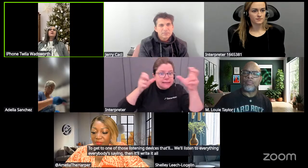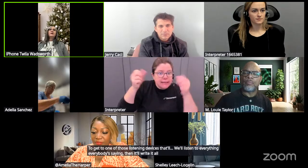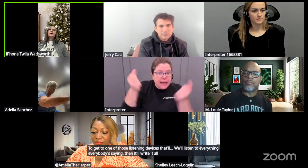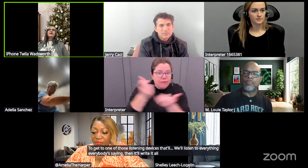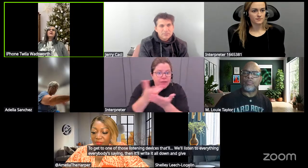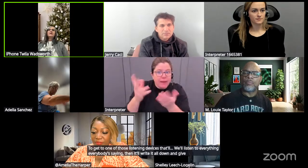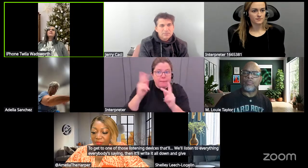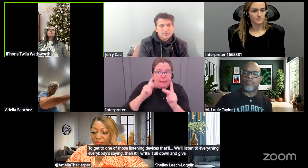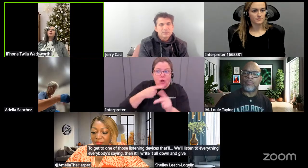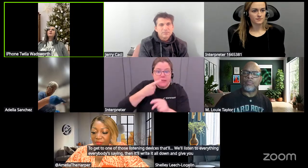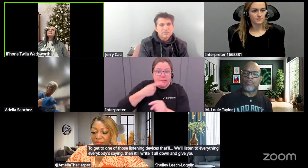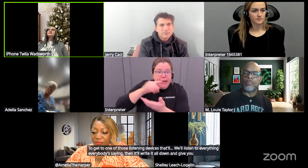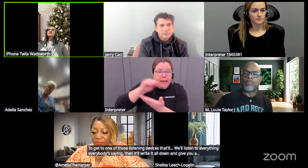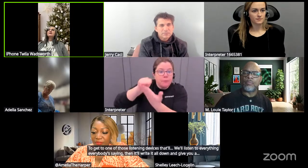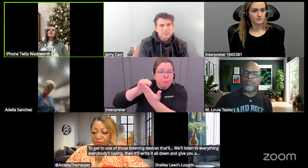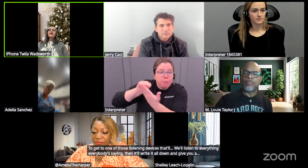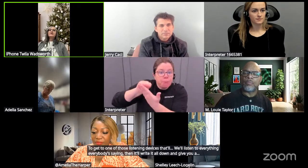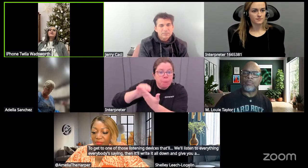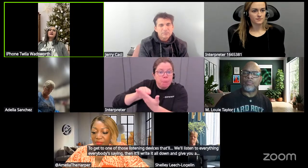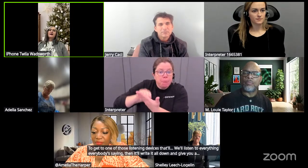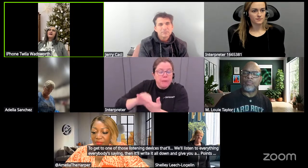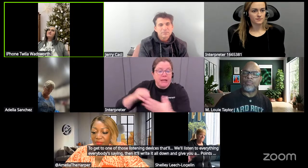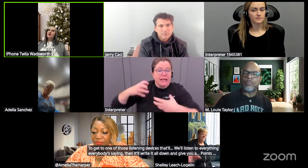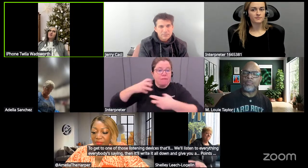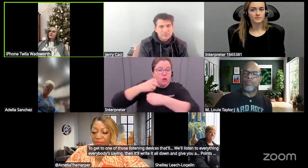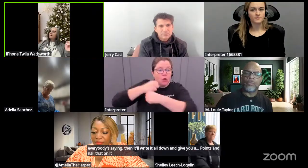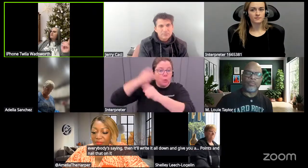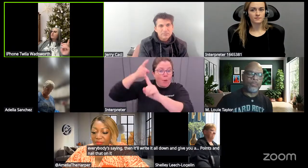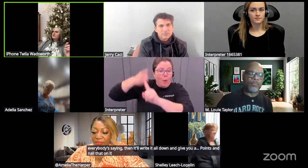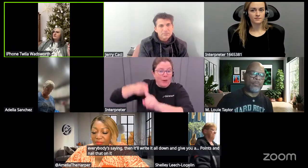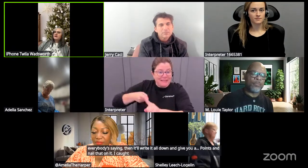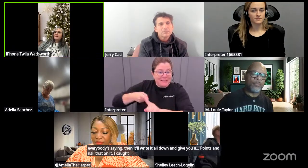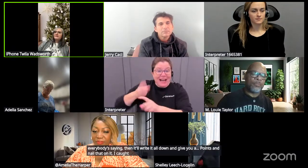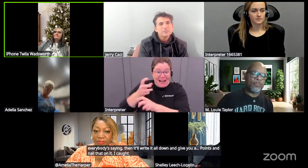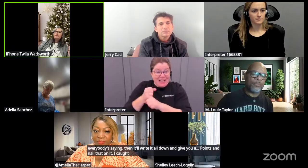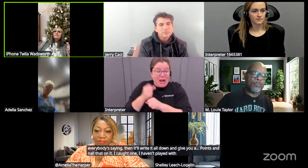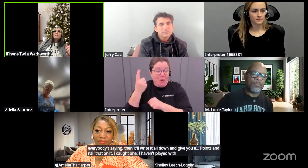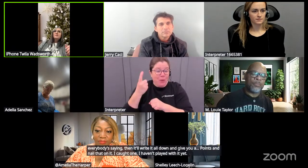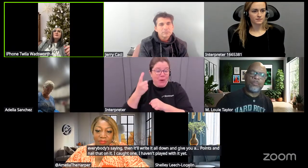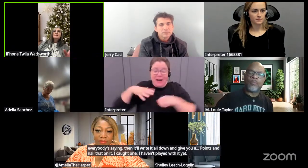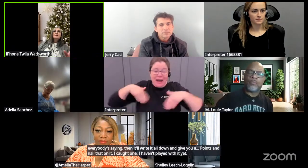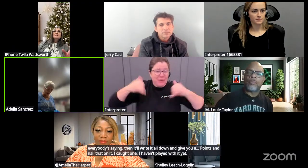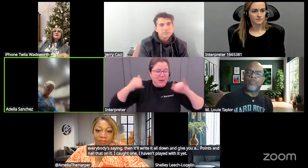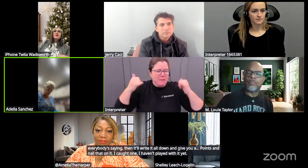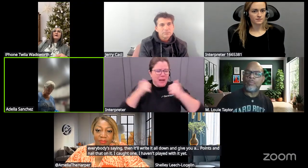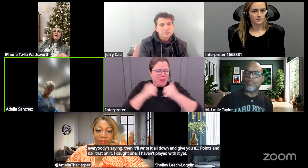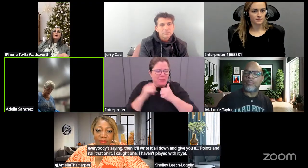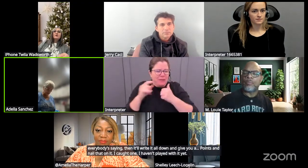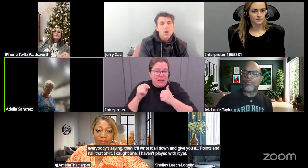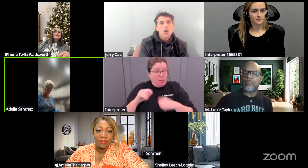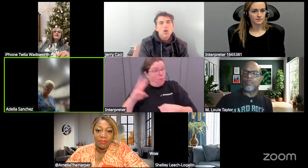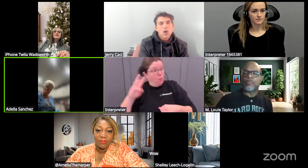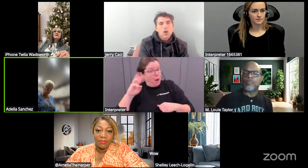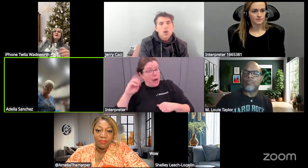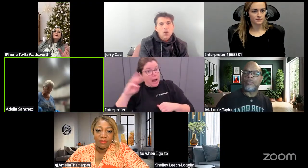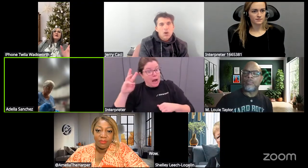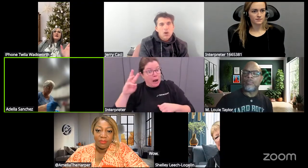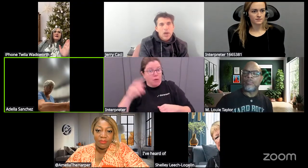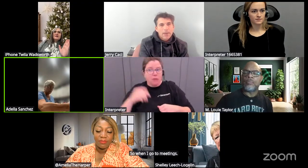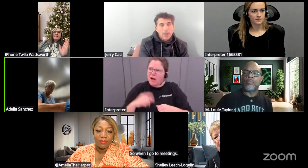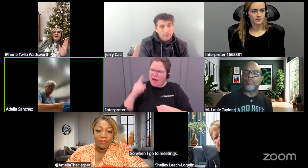give you a points and all that on it. I caught one. I haven't played with it yet. Wow. So when I go I've to not heard of meetings,